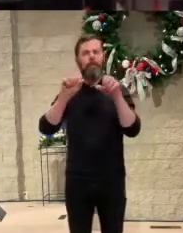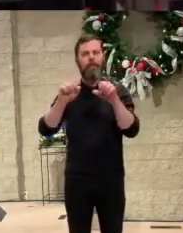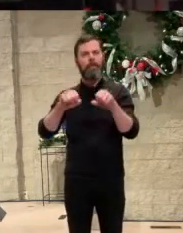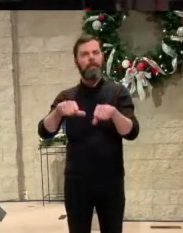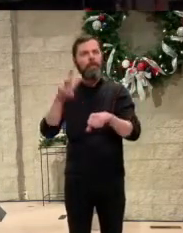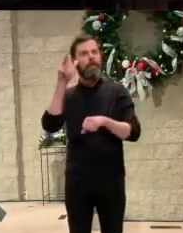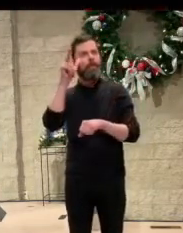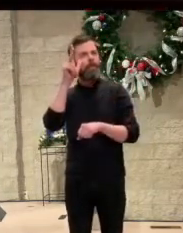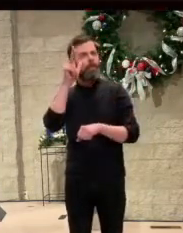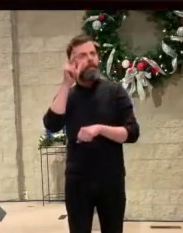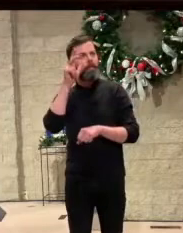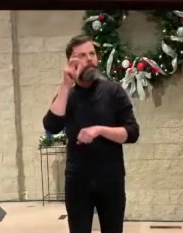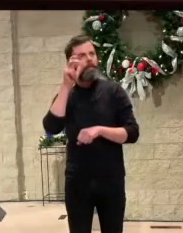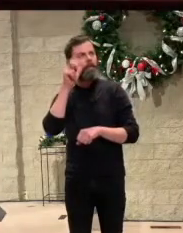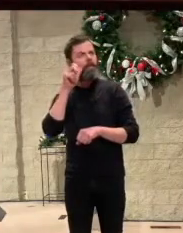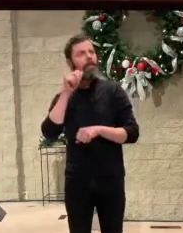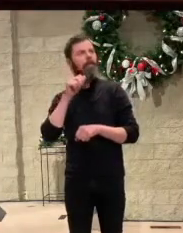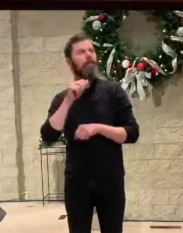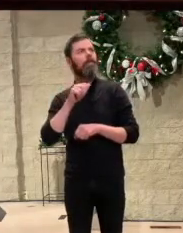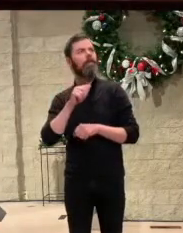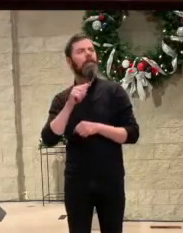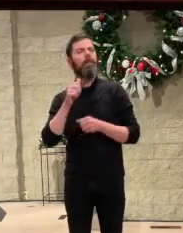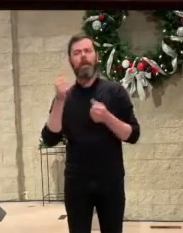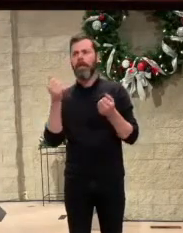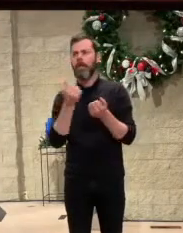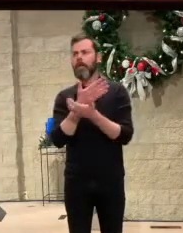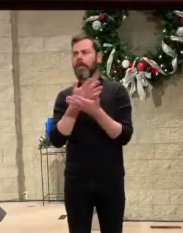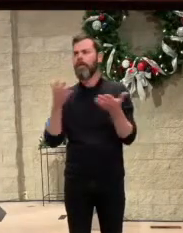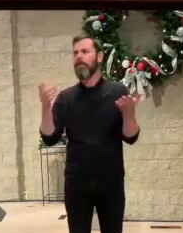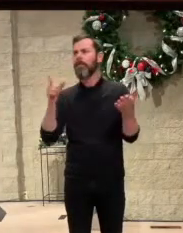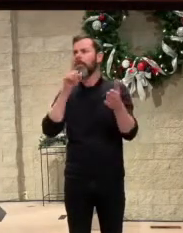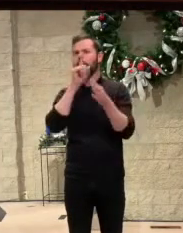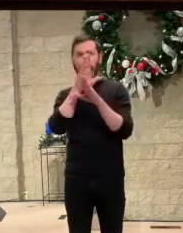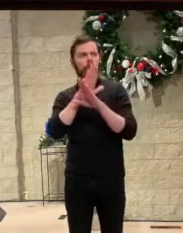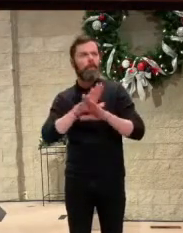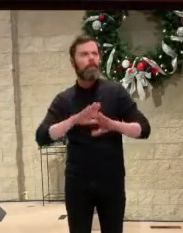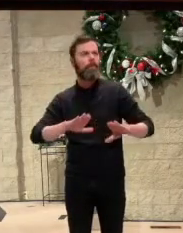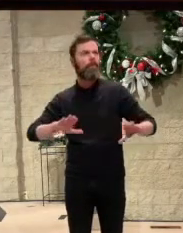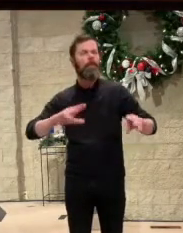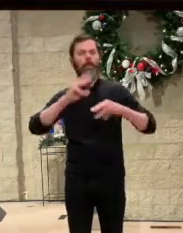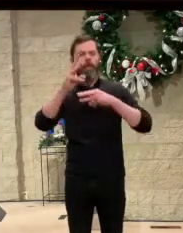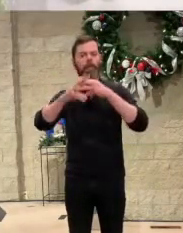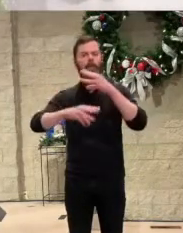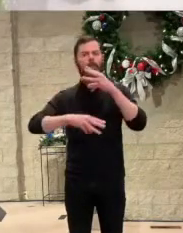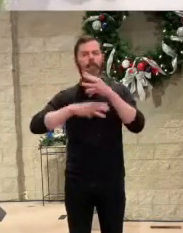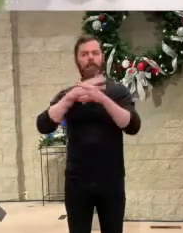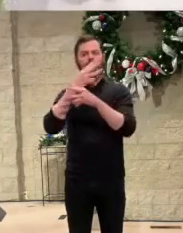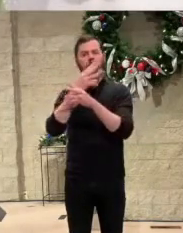For all is hushed, the world is